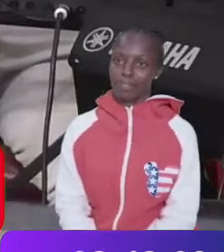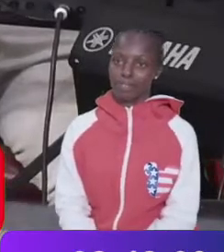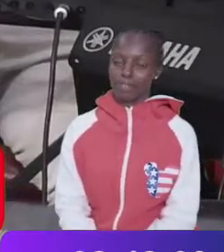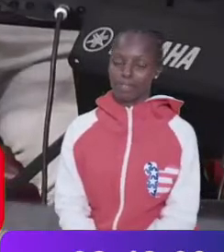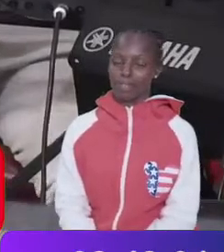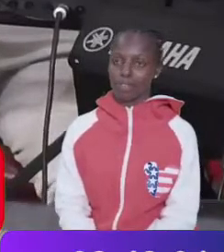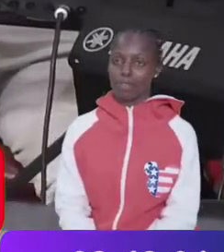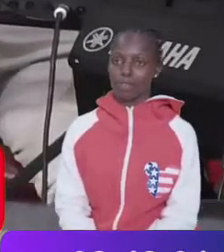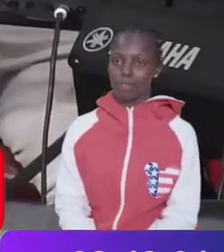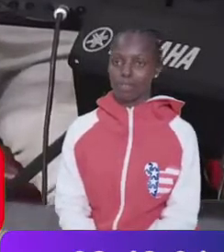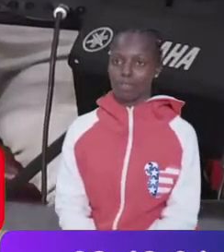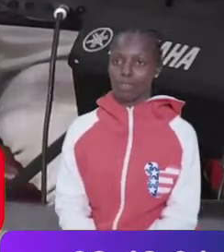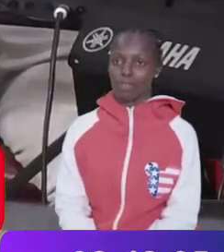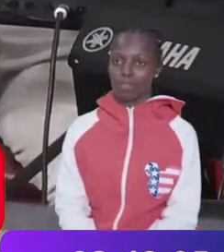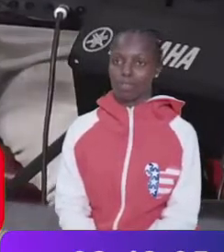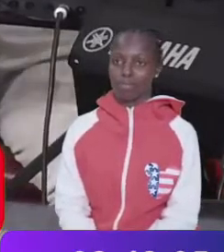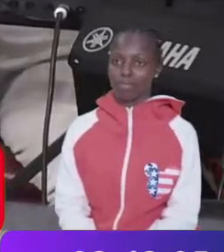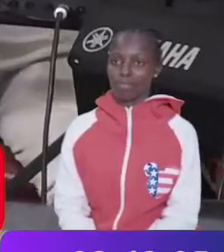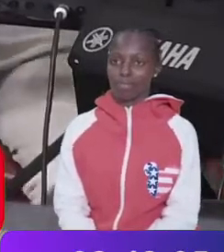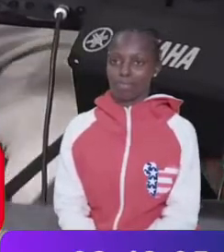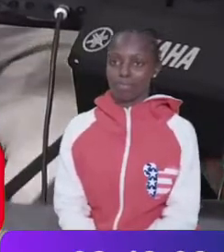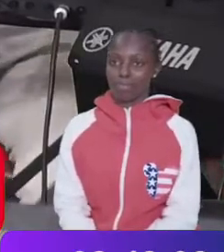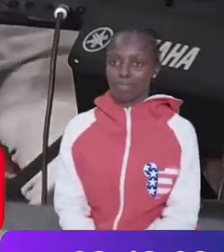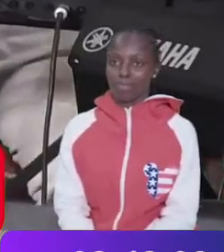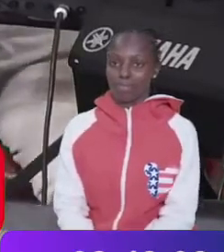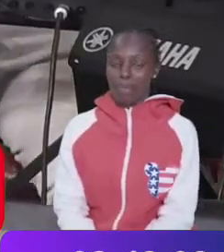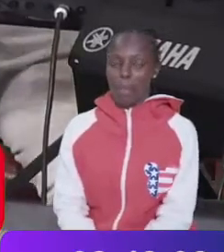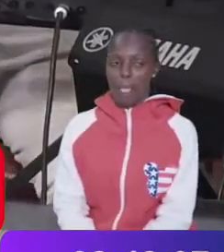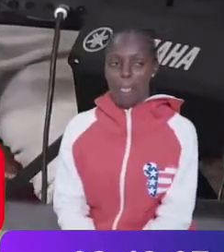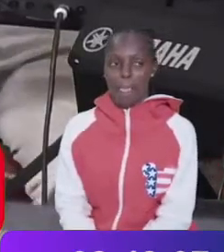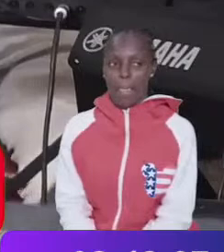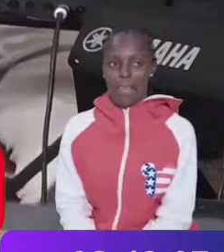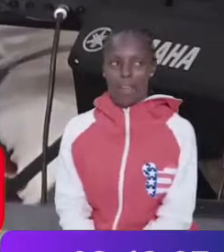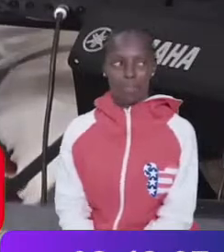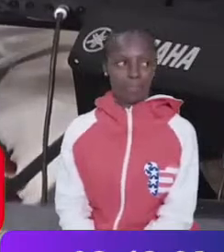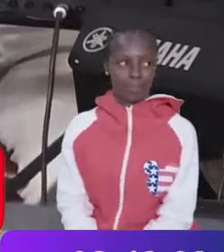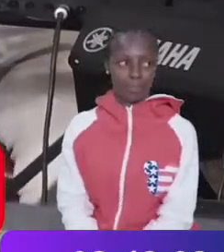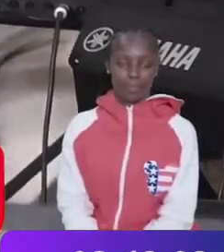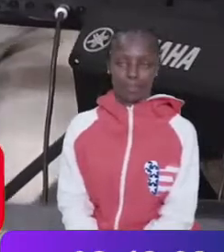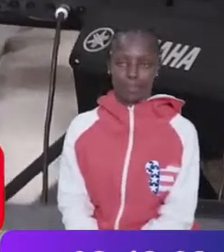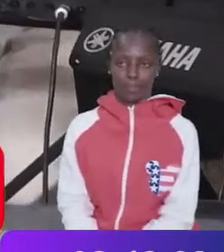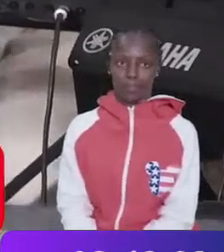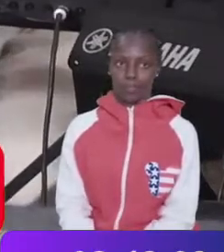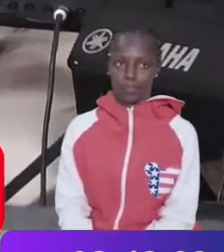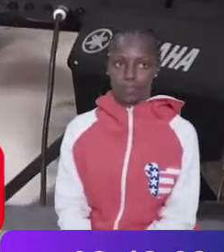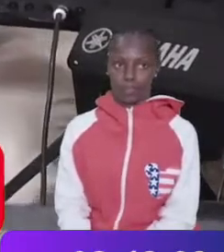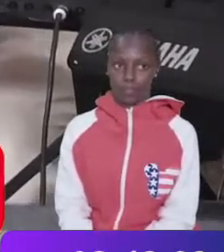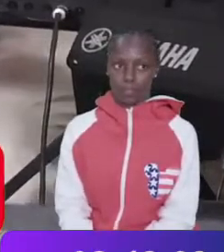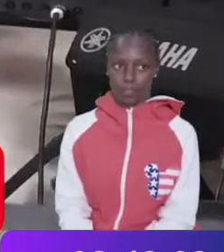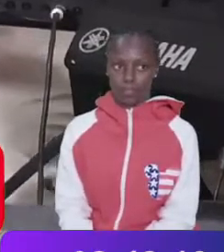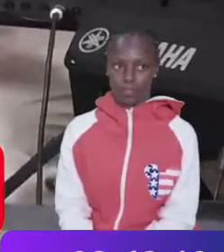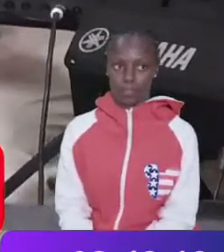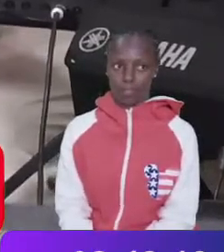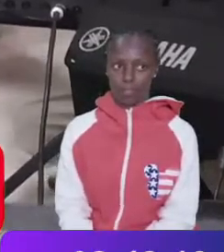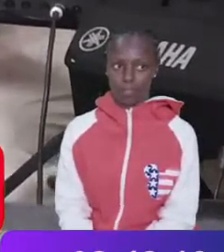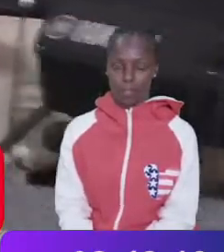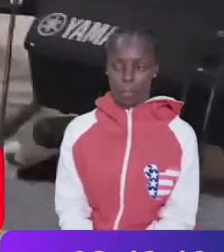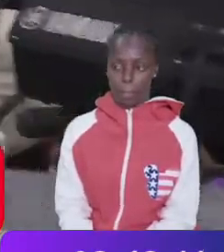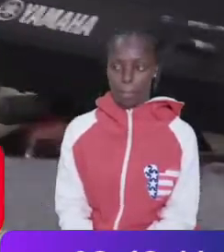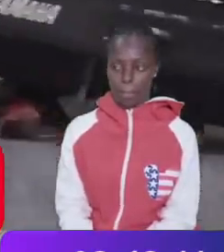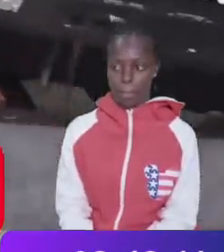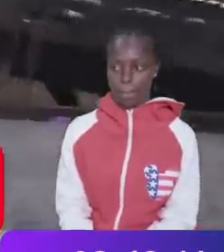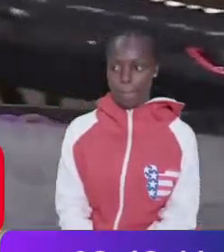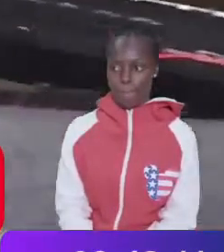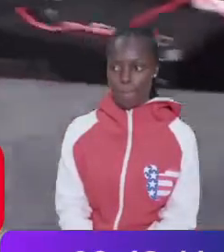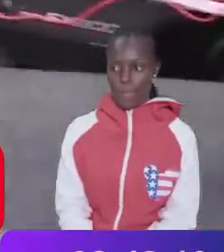tunakushukuru because of your good plan, Jehovah Lord. You're planning a lot for us, oh God of Almighty Father. And we shall make it because of your goodness.